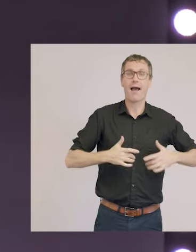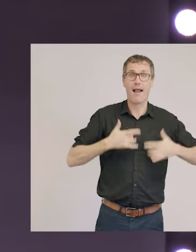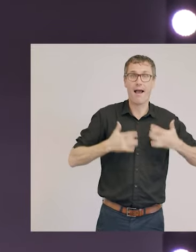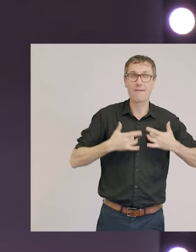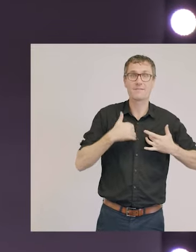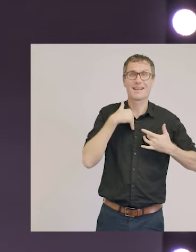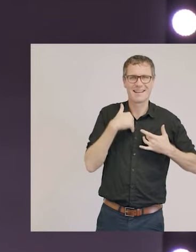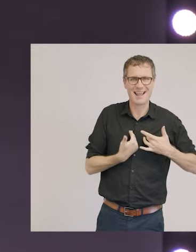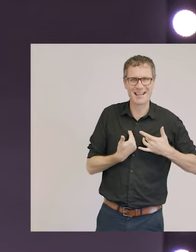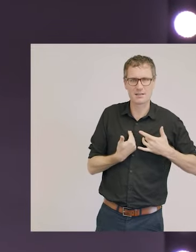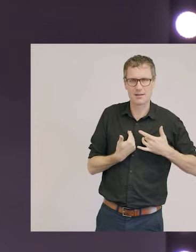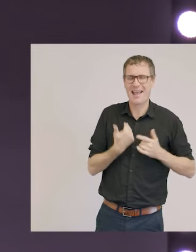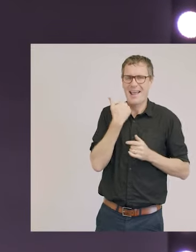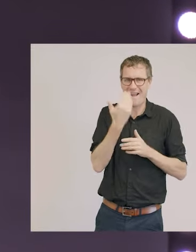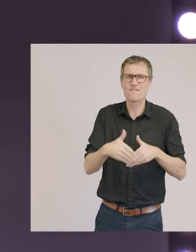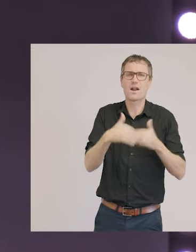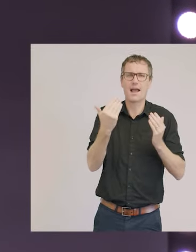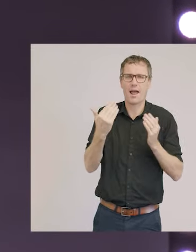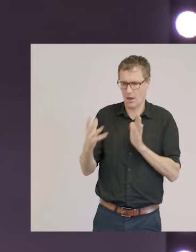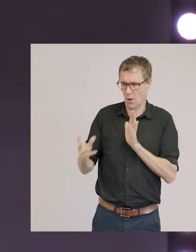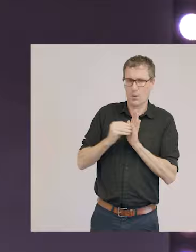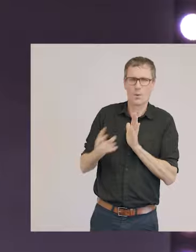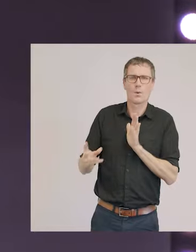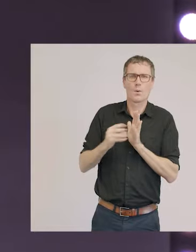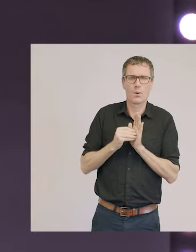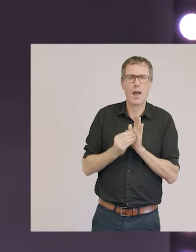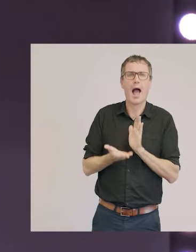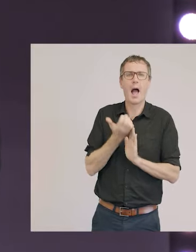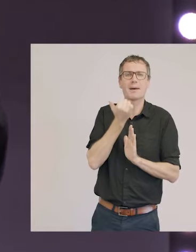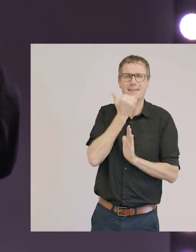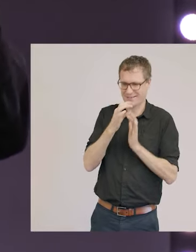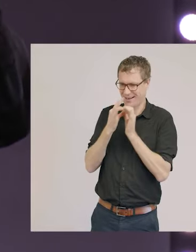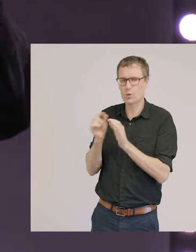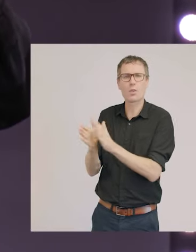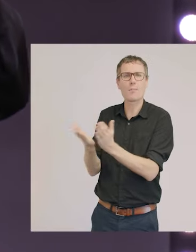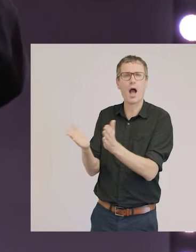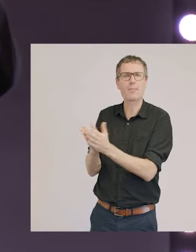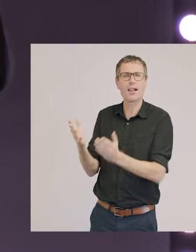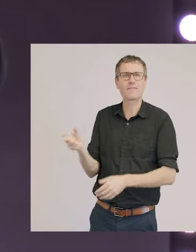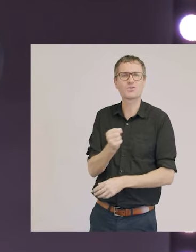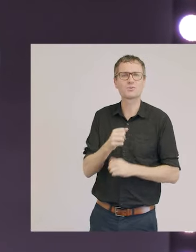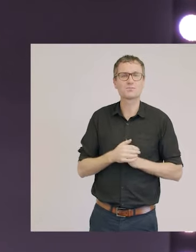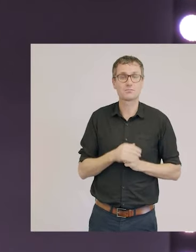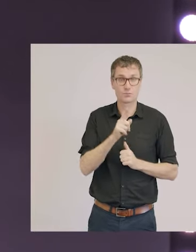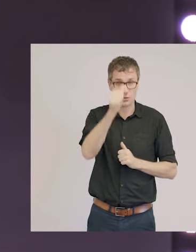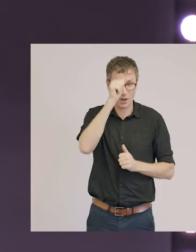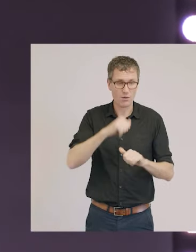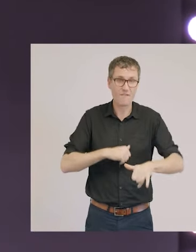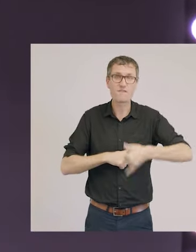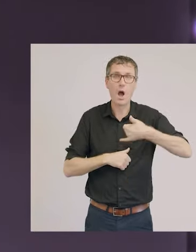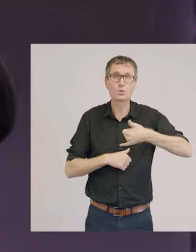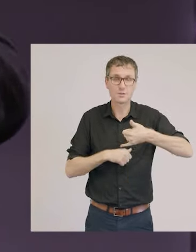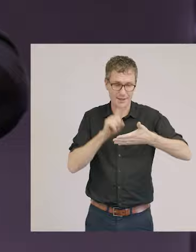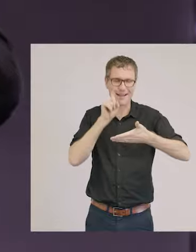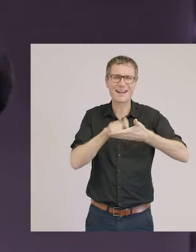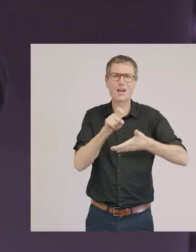God. It needs to be regularly updated. In fact, it needs to be updated every day. Do you, on your devices, if you push